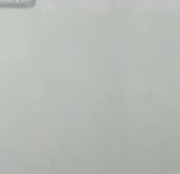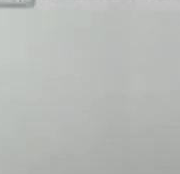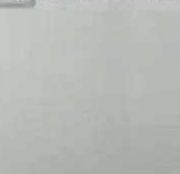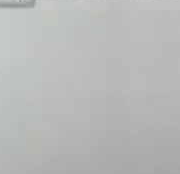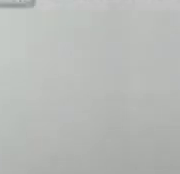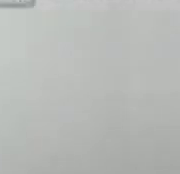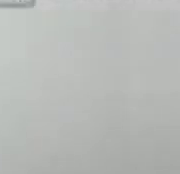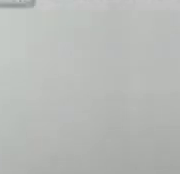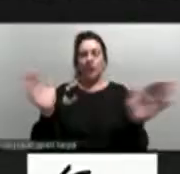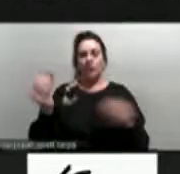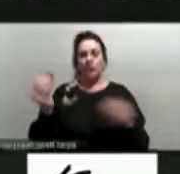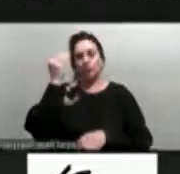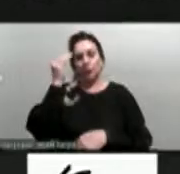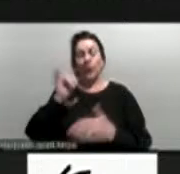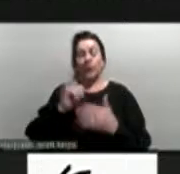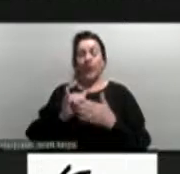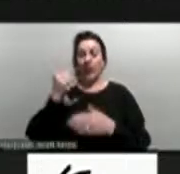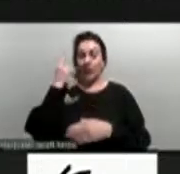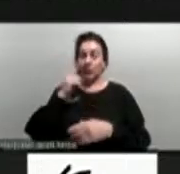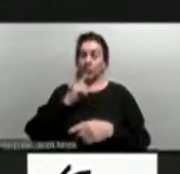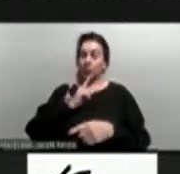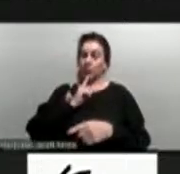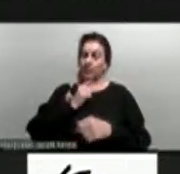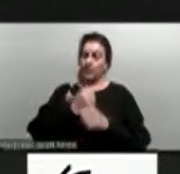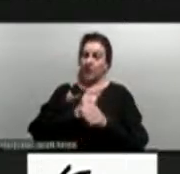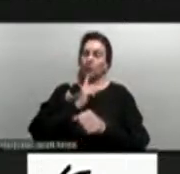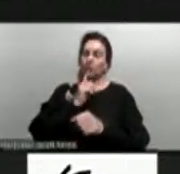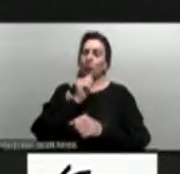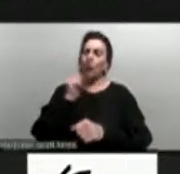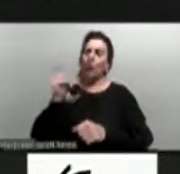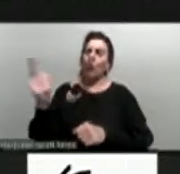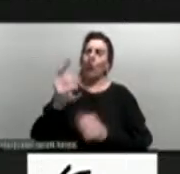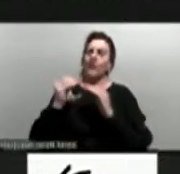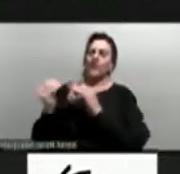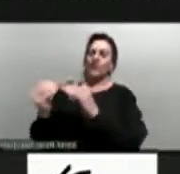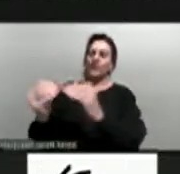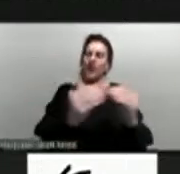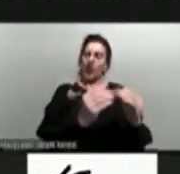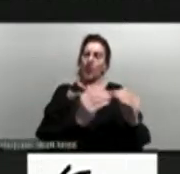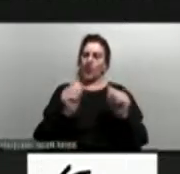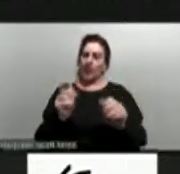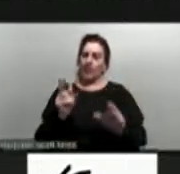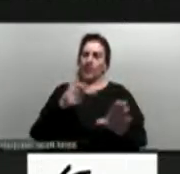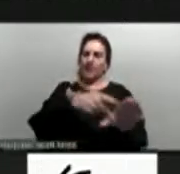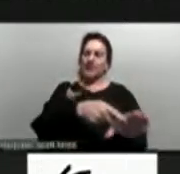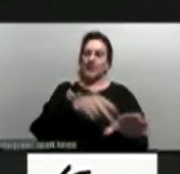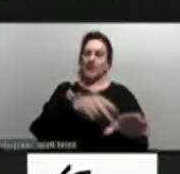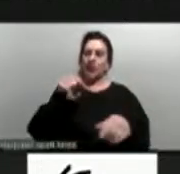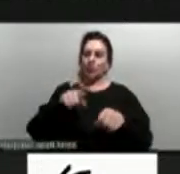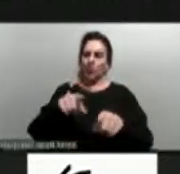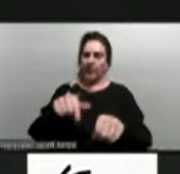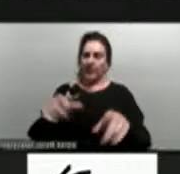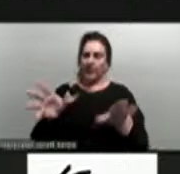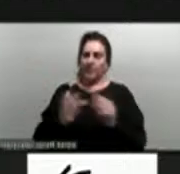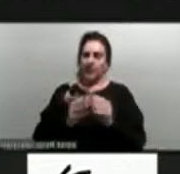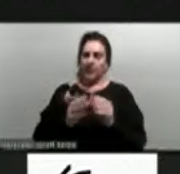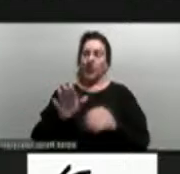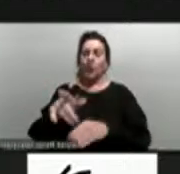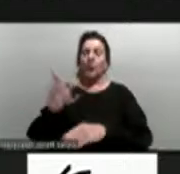that to ensure that everyone gets an equal participation in this meeting, your